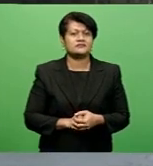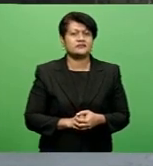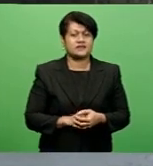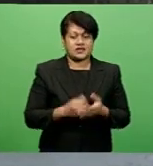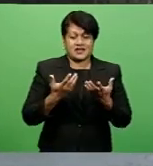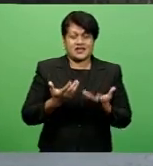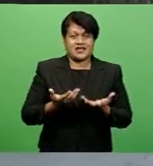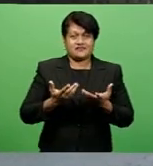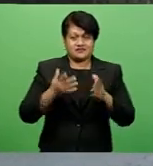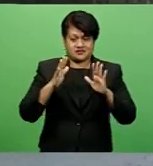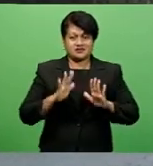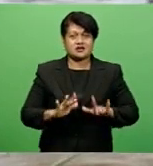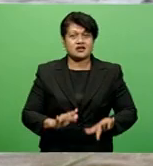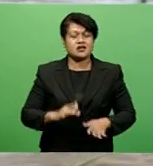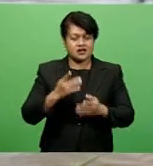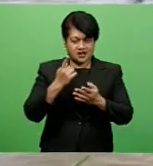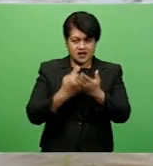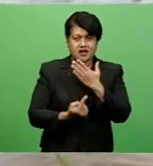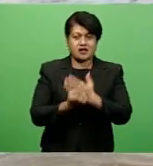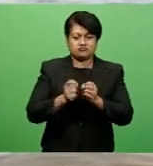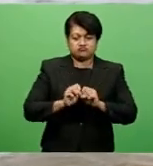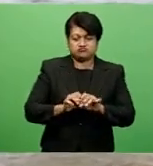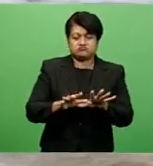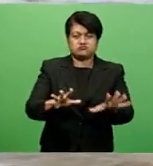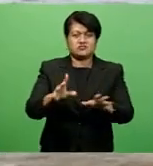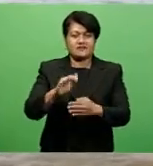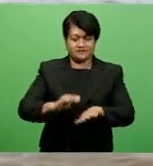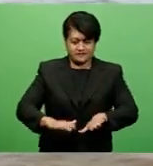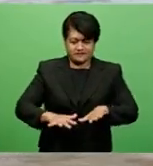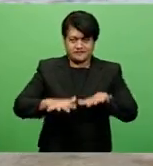And heavy rain causes widespread flooding.